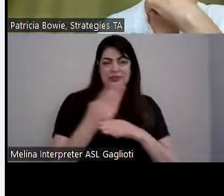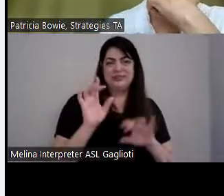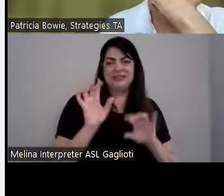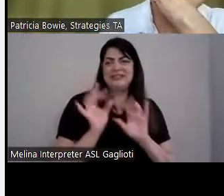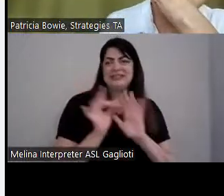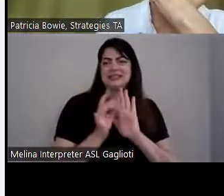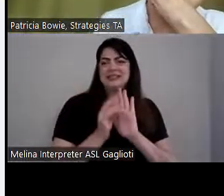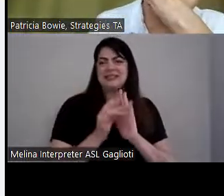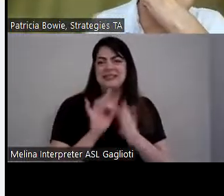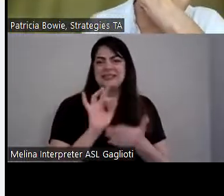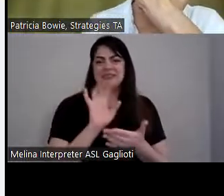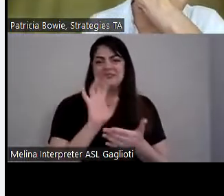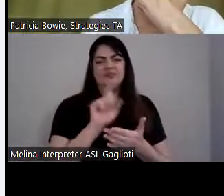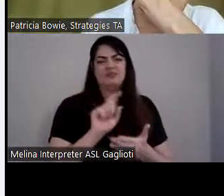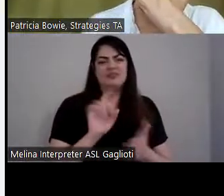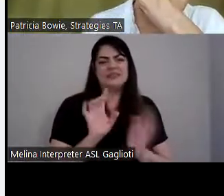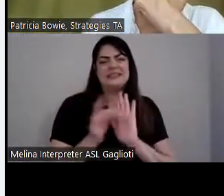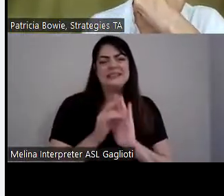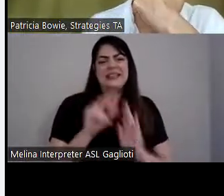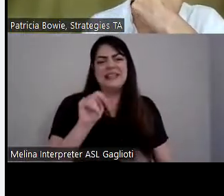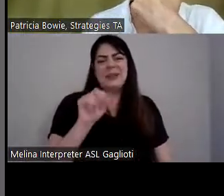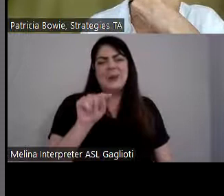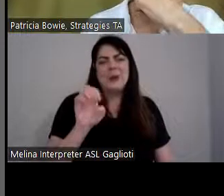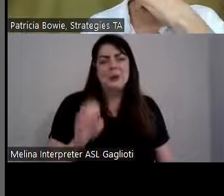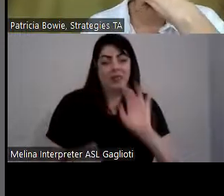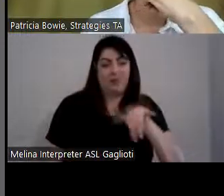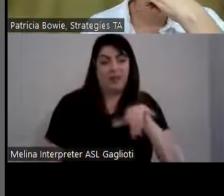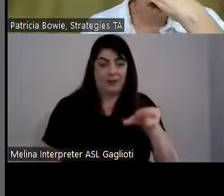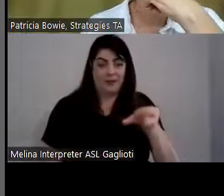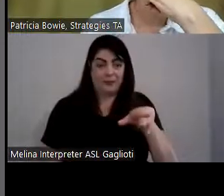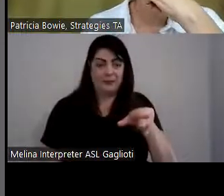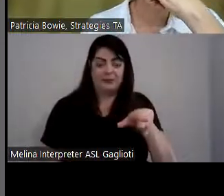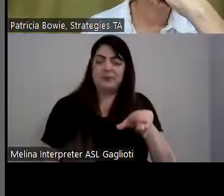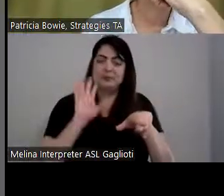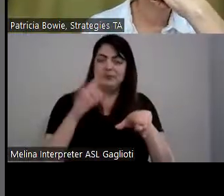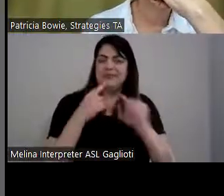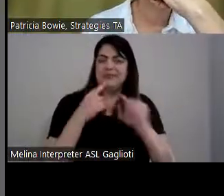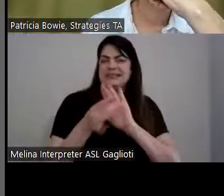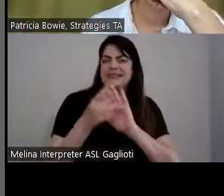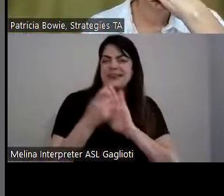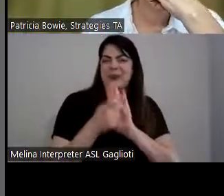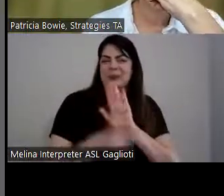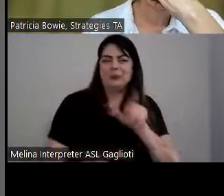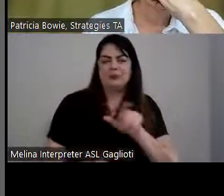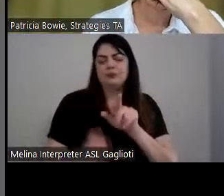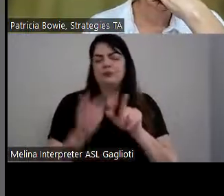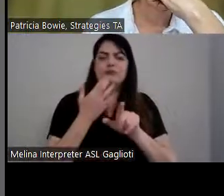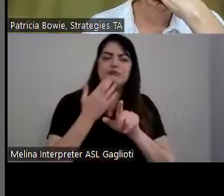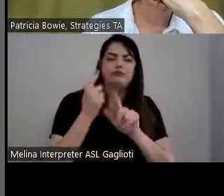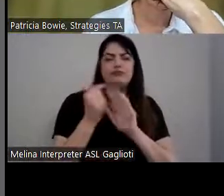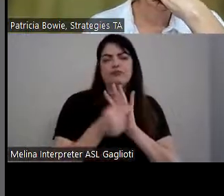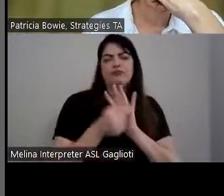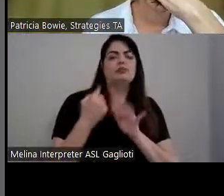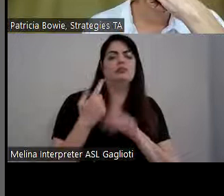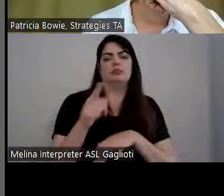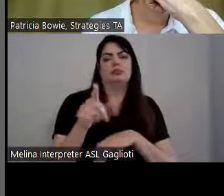your first time using Jamboard. So you'll just hit this, it'll say sticky note, and you can pick the different colors, and you